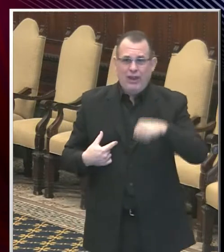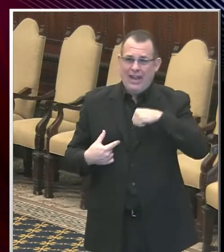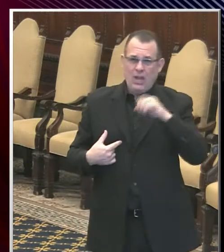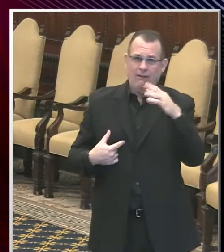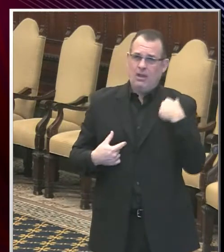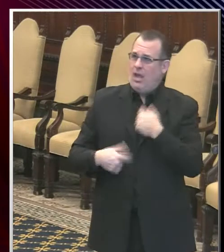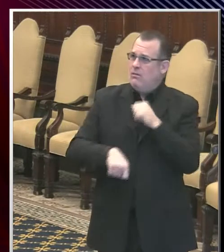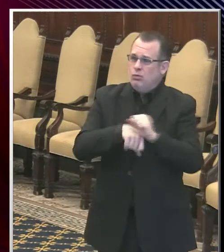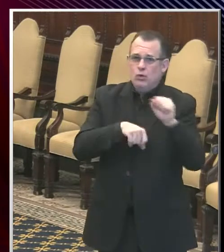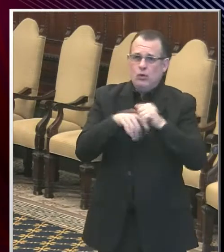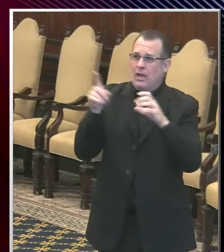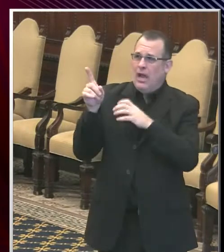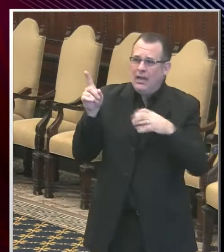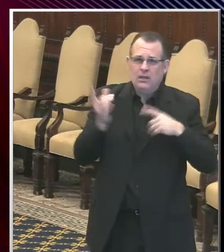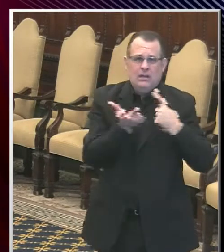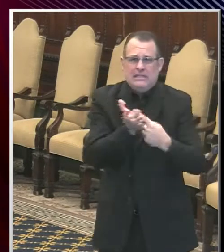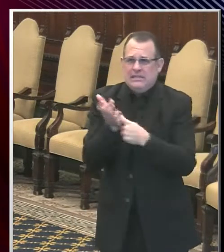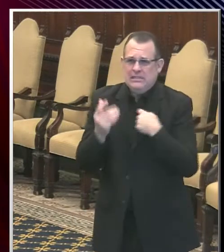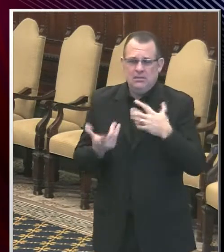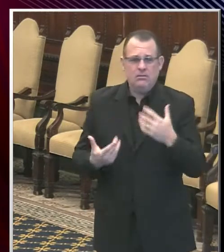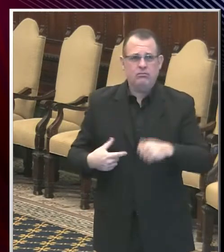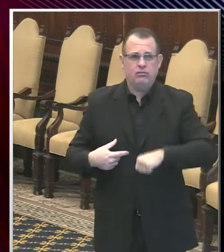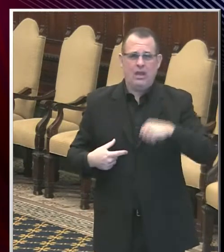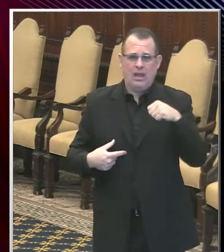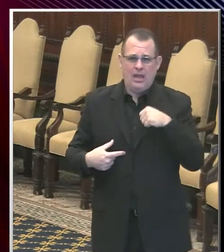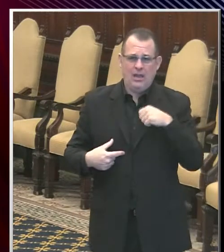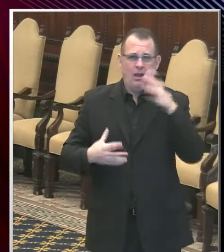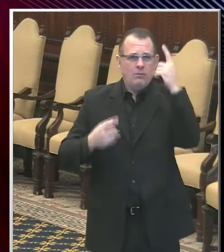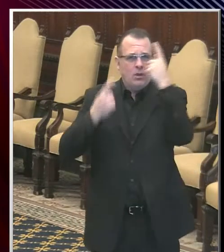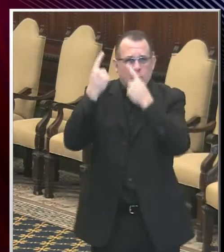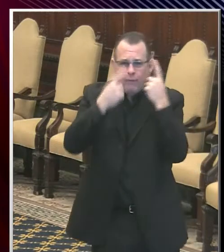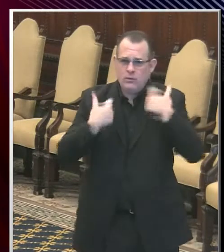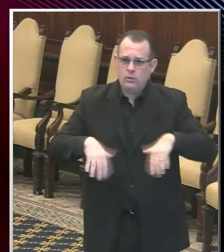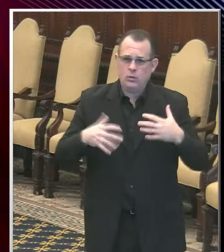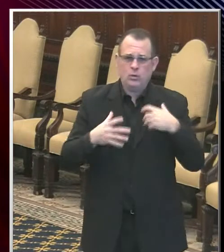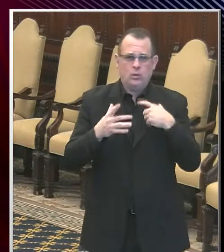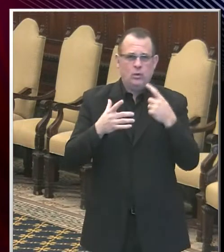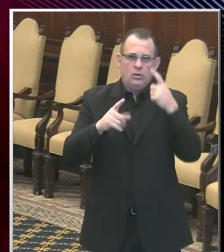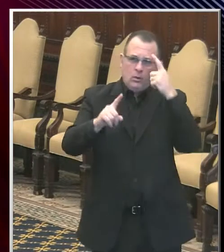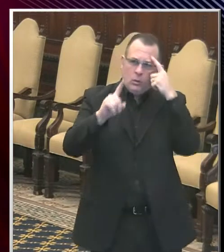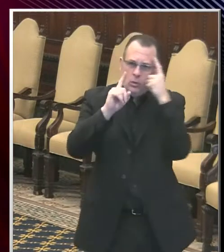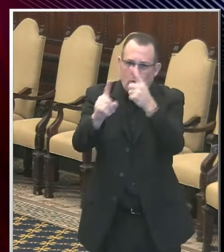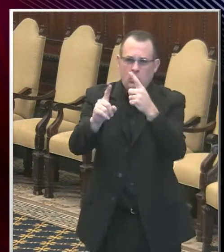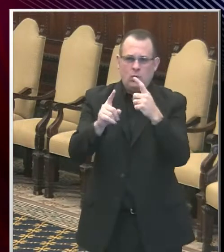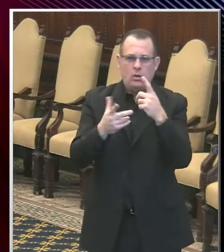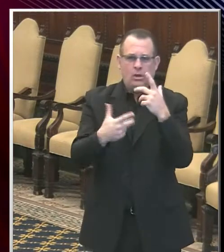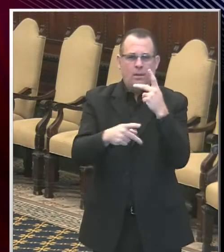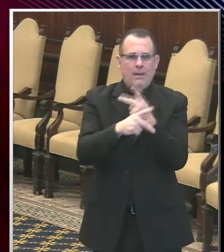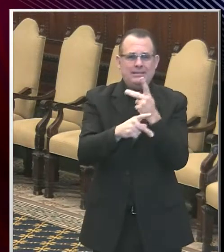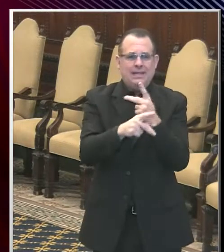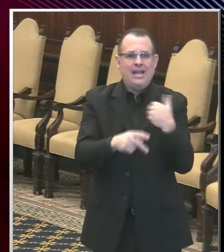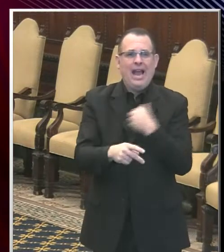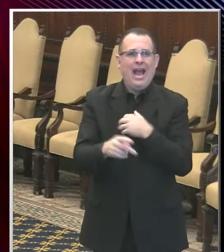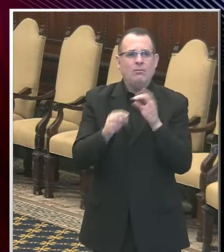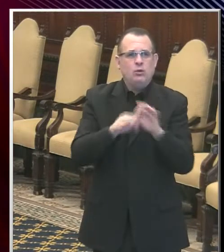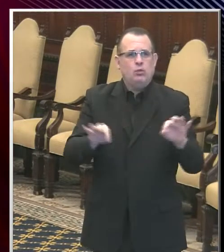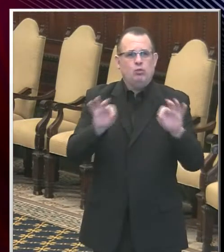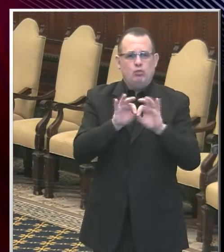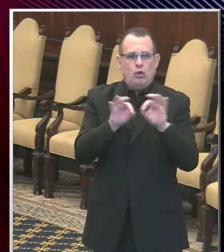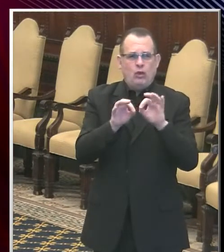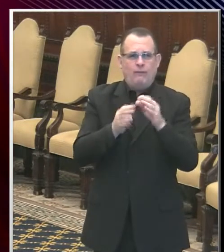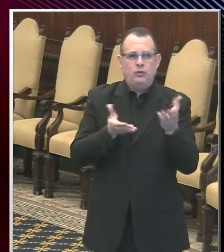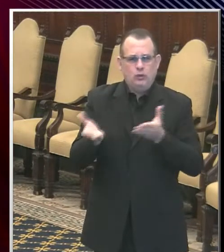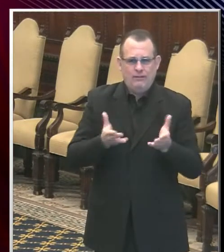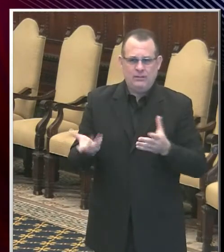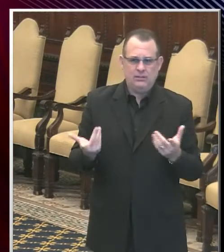put forward. It was thoughtful, it was deliberate, and it maintains our core services. And we should be, these are incredibly